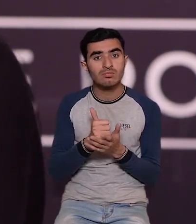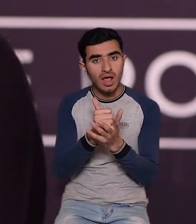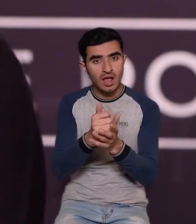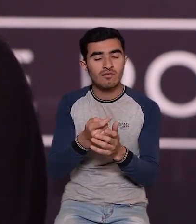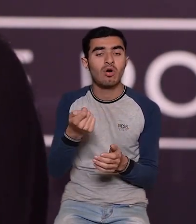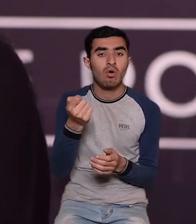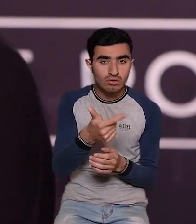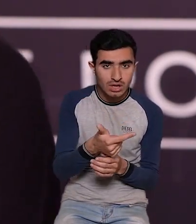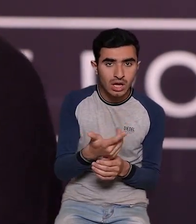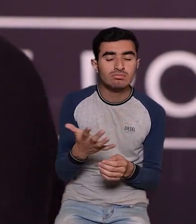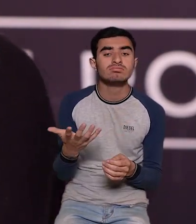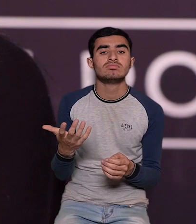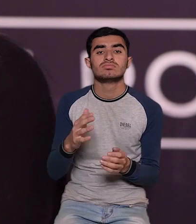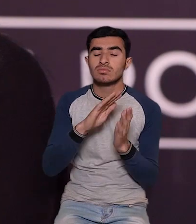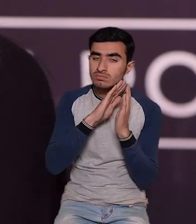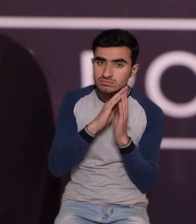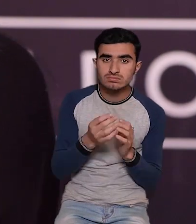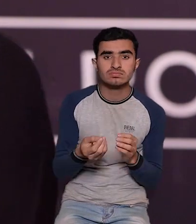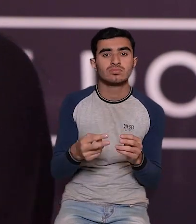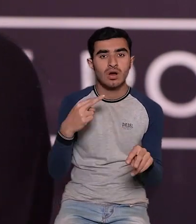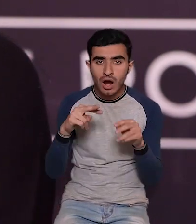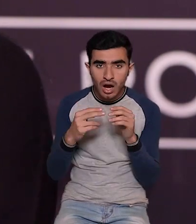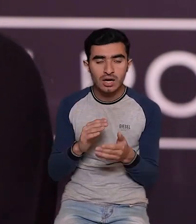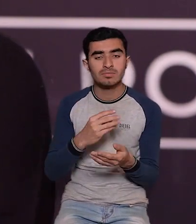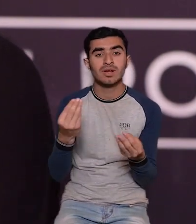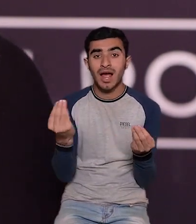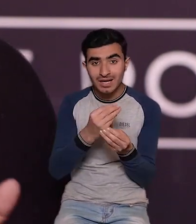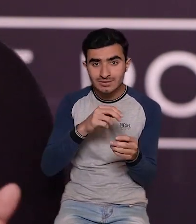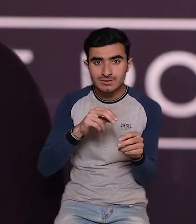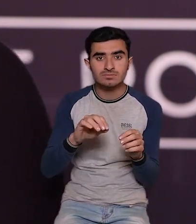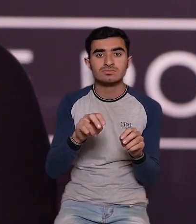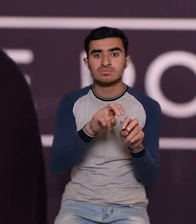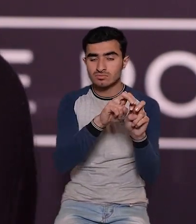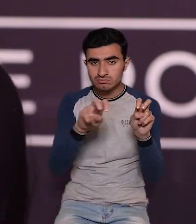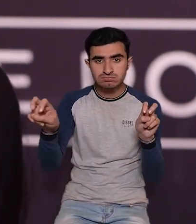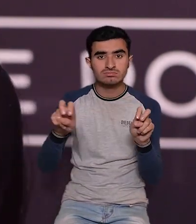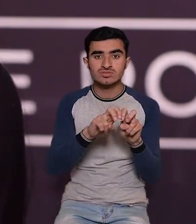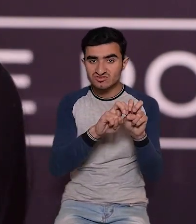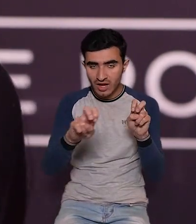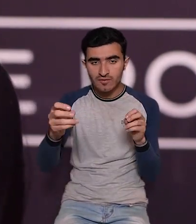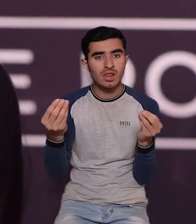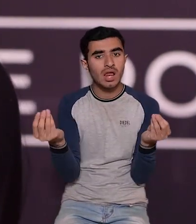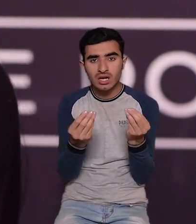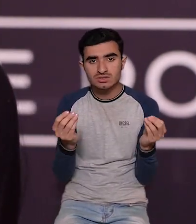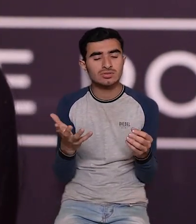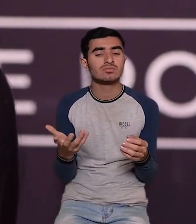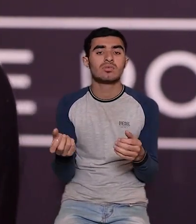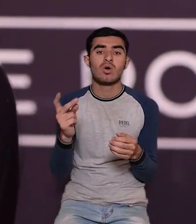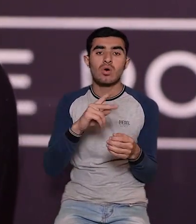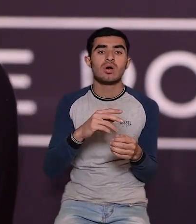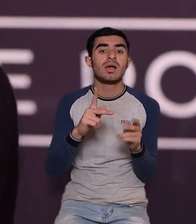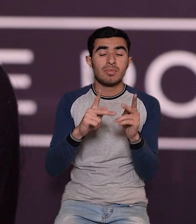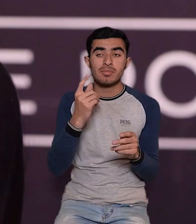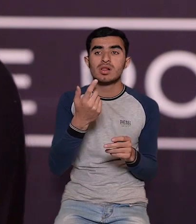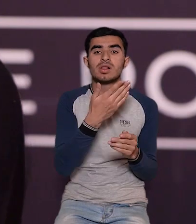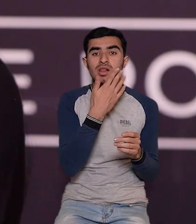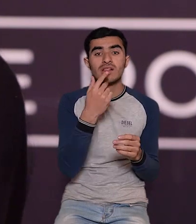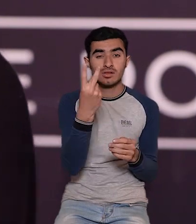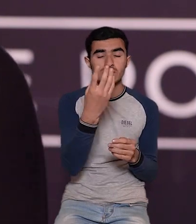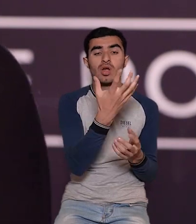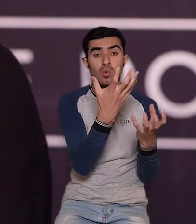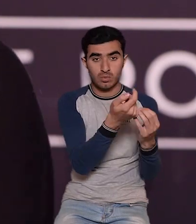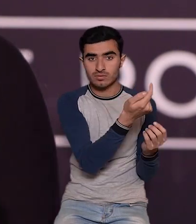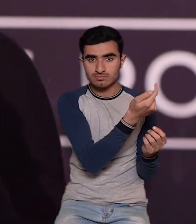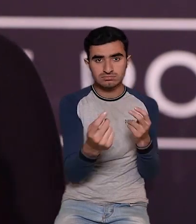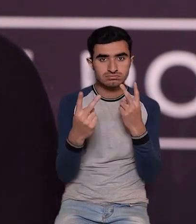For cross-cultural conversation, it is necessary for the mobility of the art and the artists and the people who want to come and view.